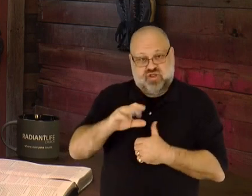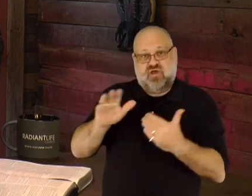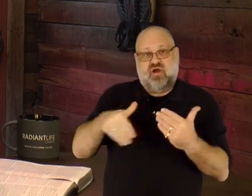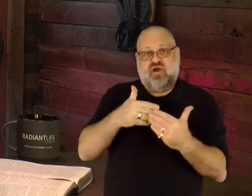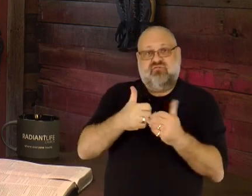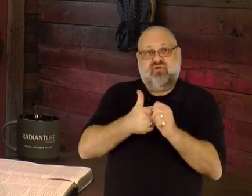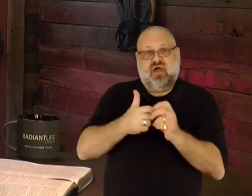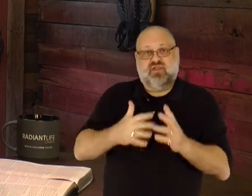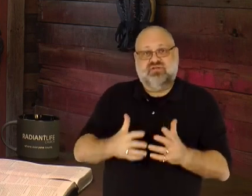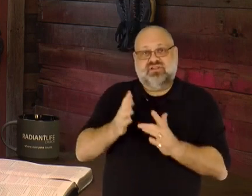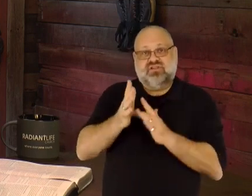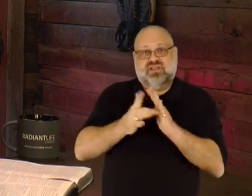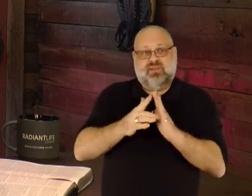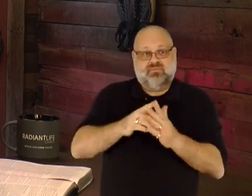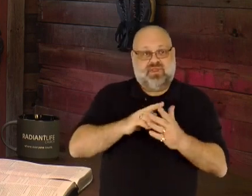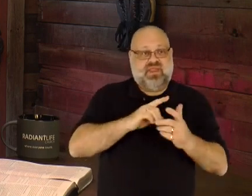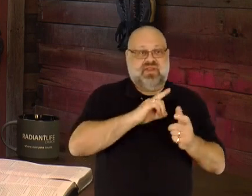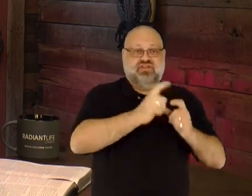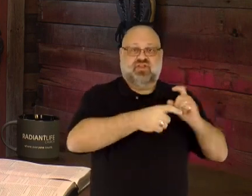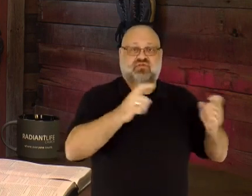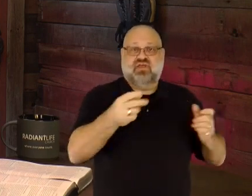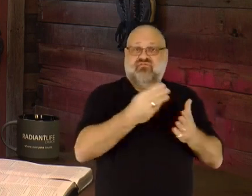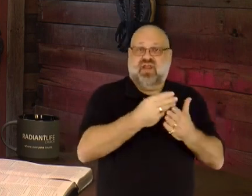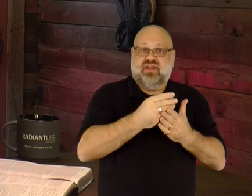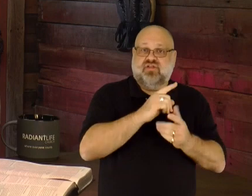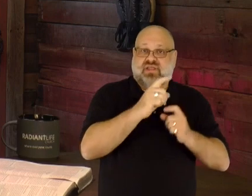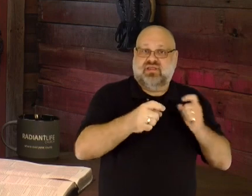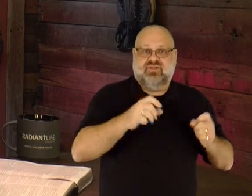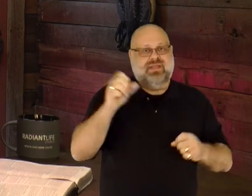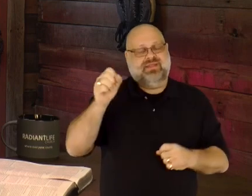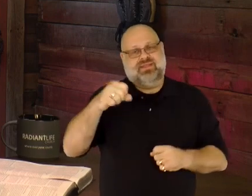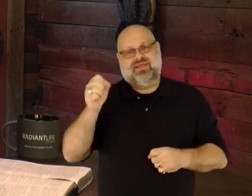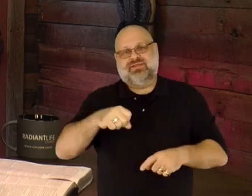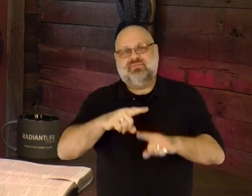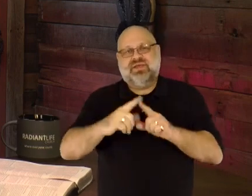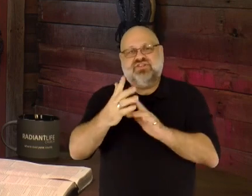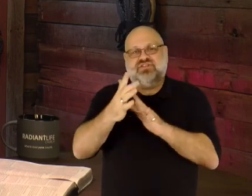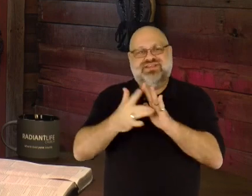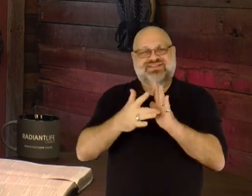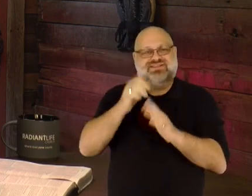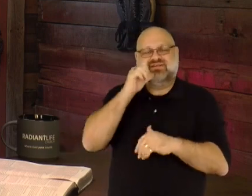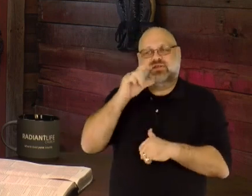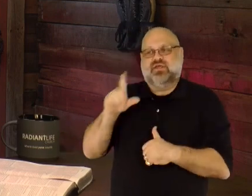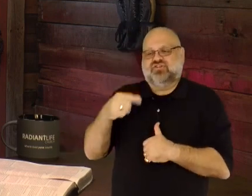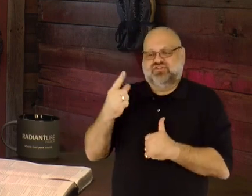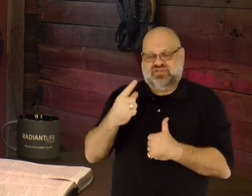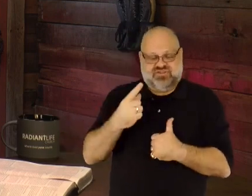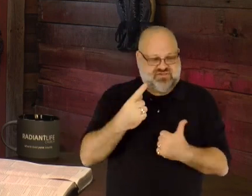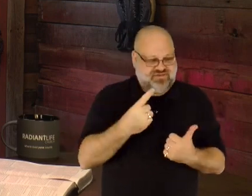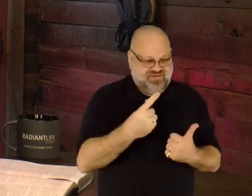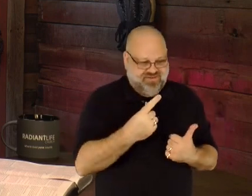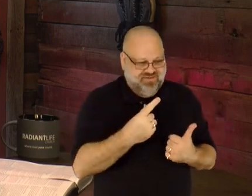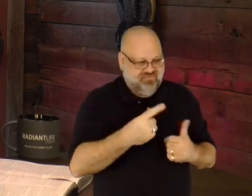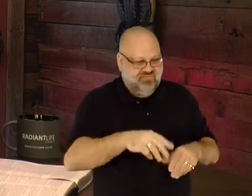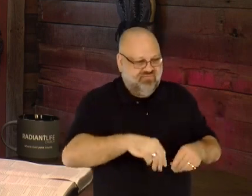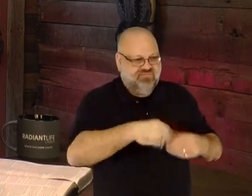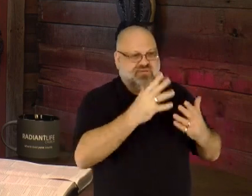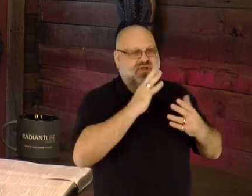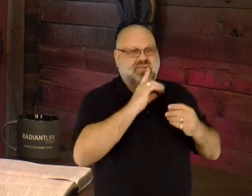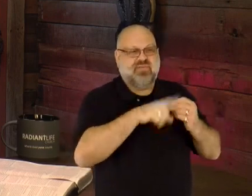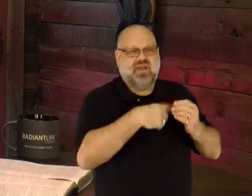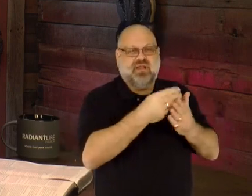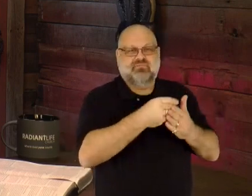Jesus be generous in financial giving? Yes, but Jesus isn't merely raising a money issue. This